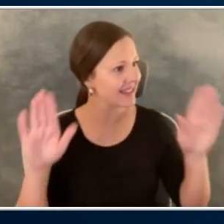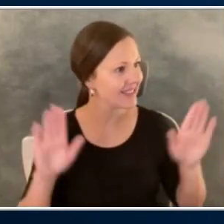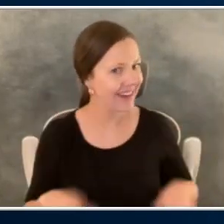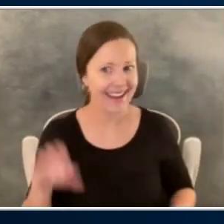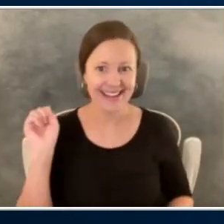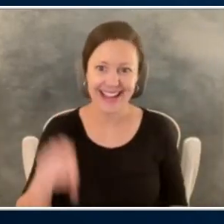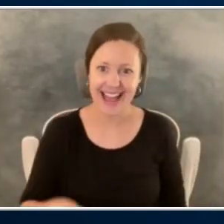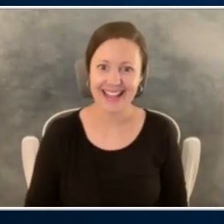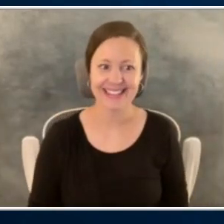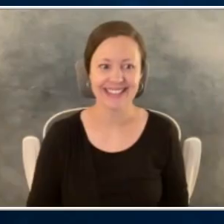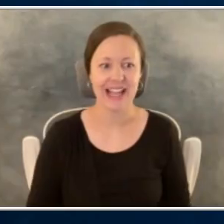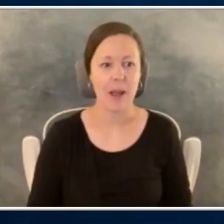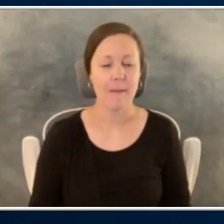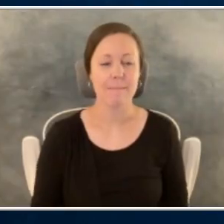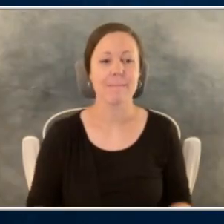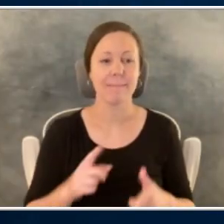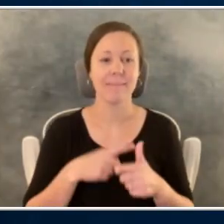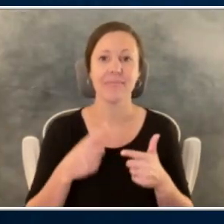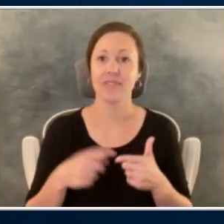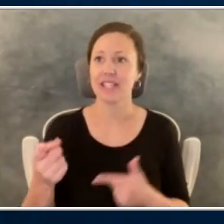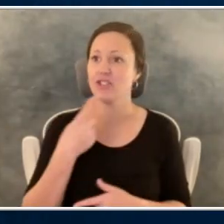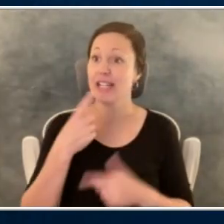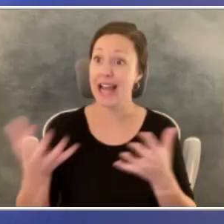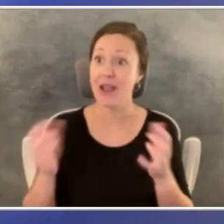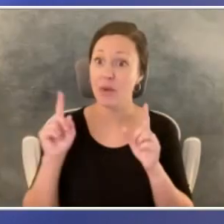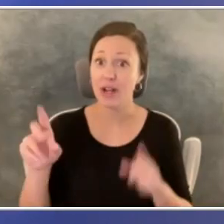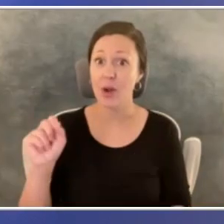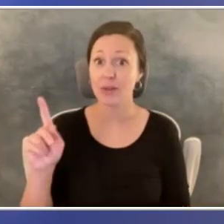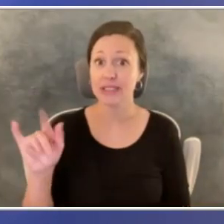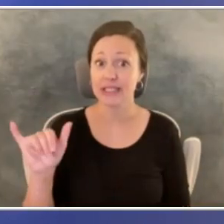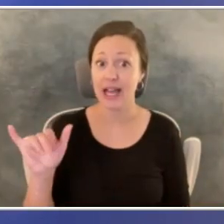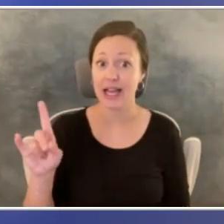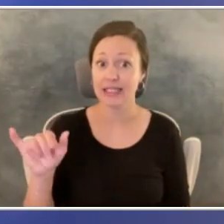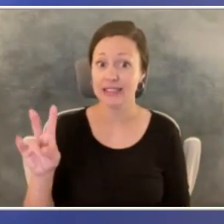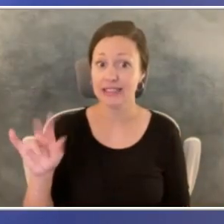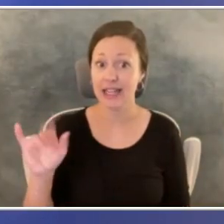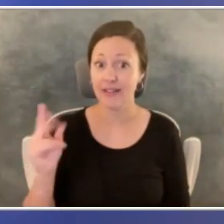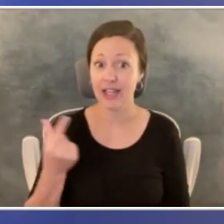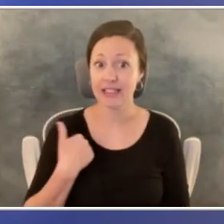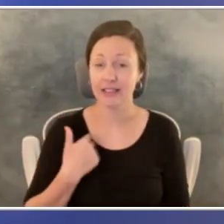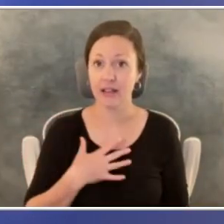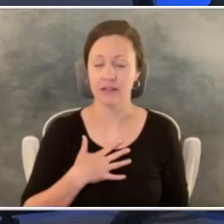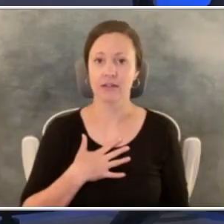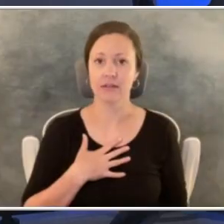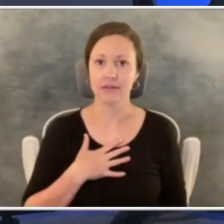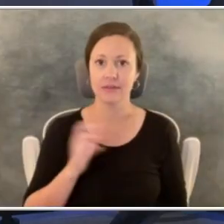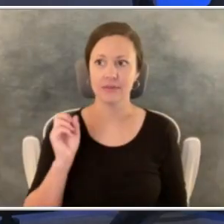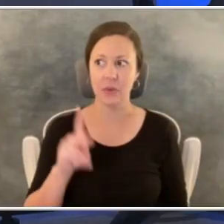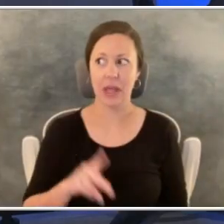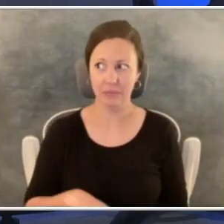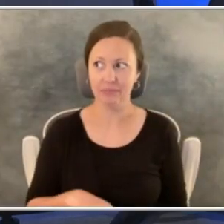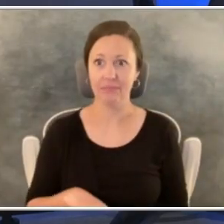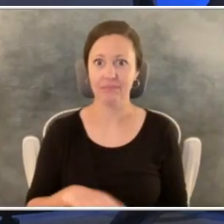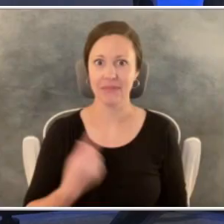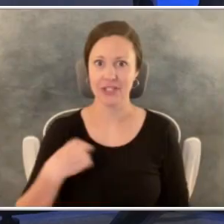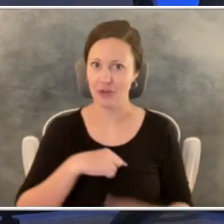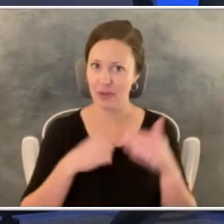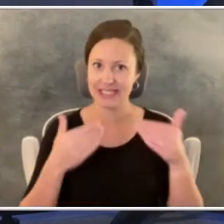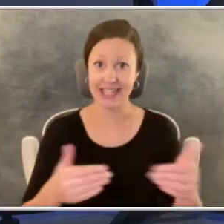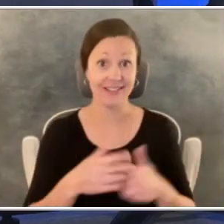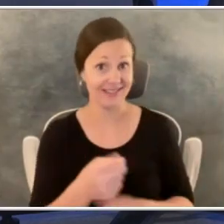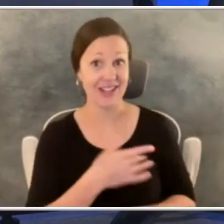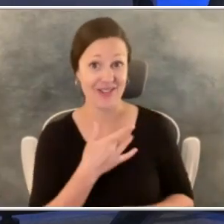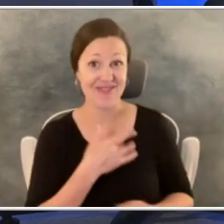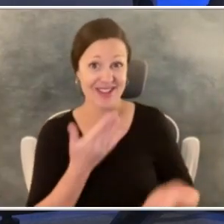know. And then she goes, well, I want to go skydiving. So yeah, we did. That'll make you feel pretty manly, jumping out of